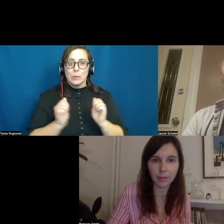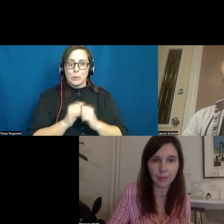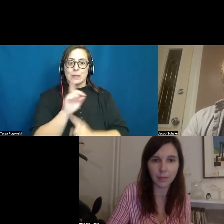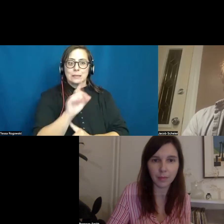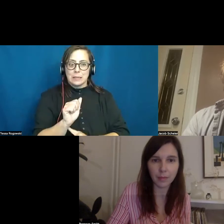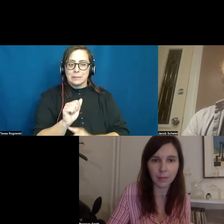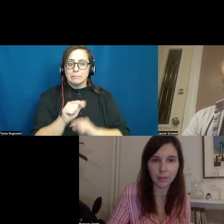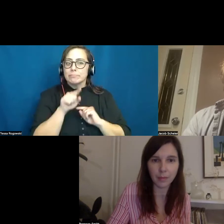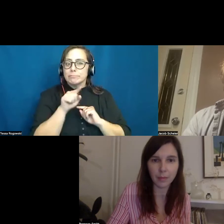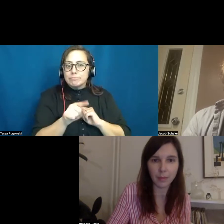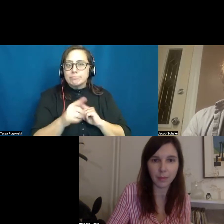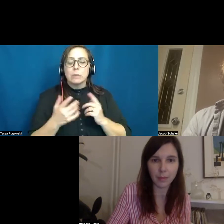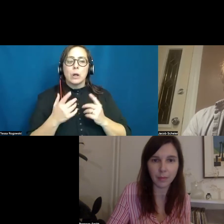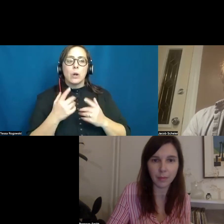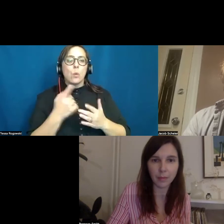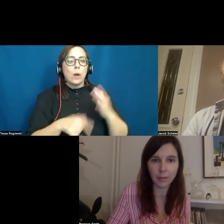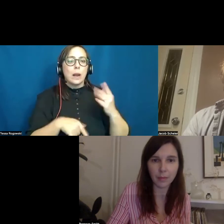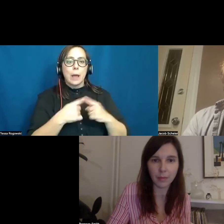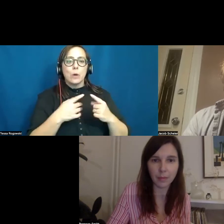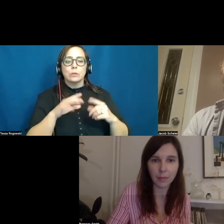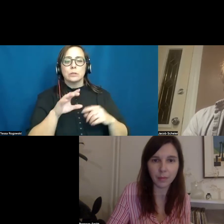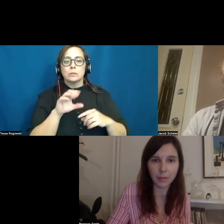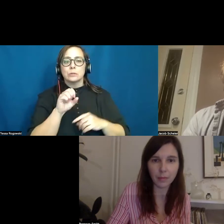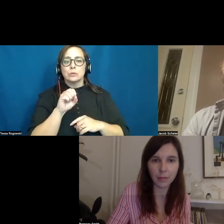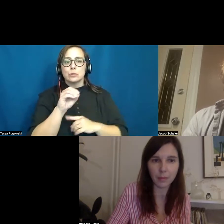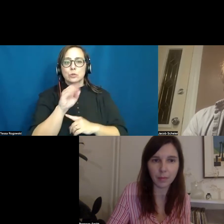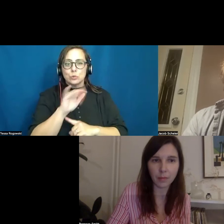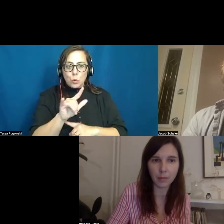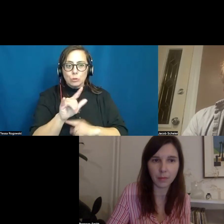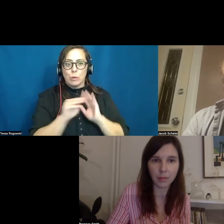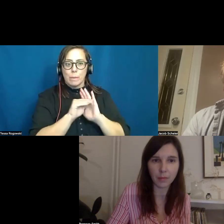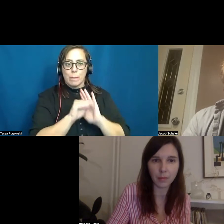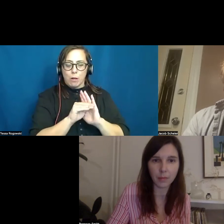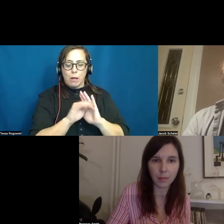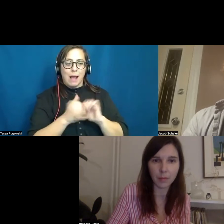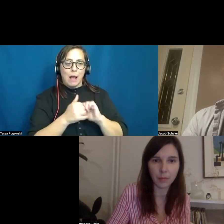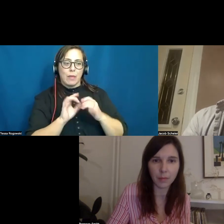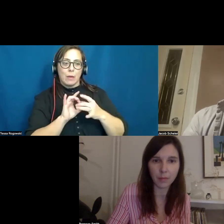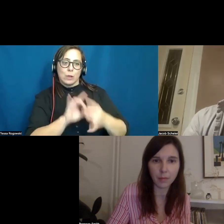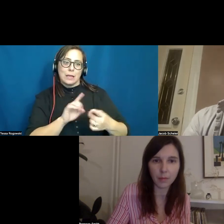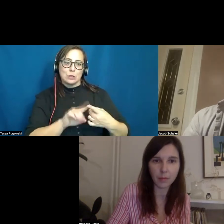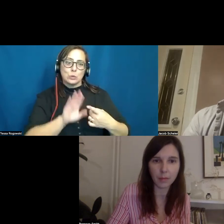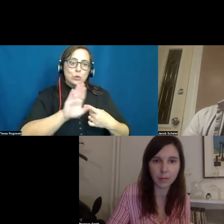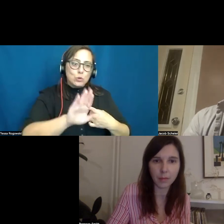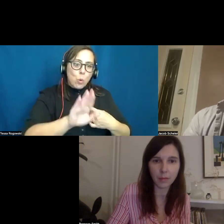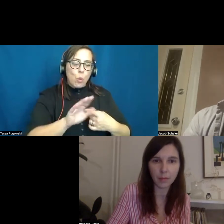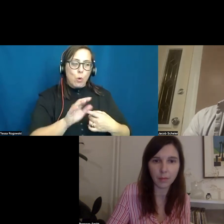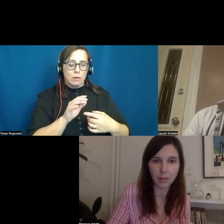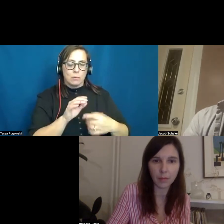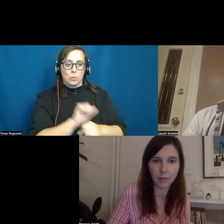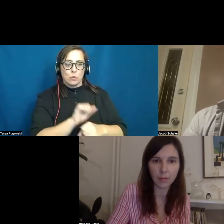thought about the social model and how that relates to your work? The social model being that there